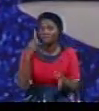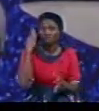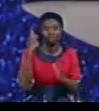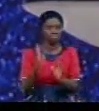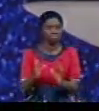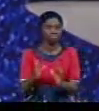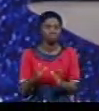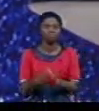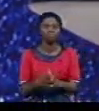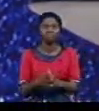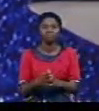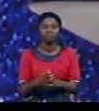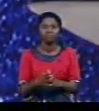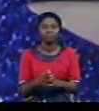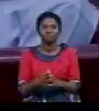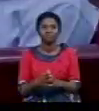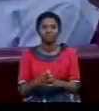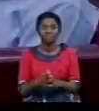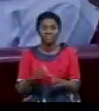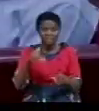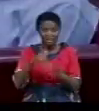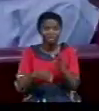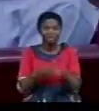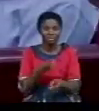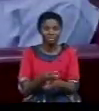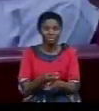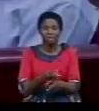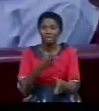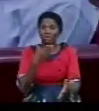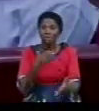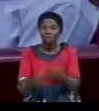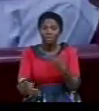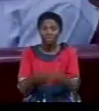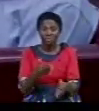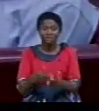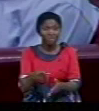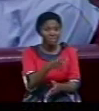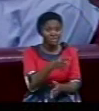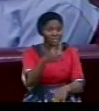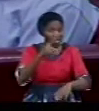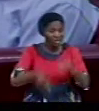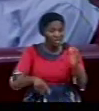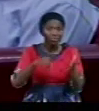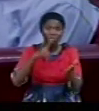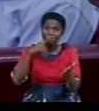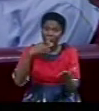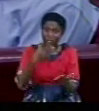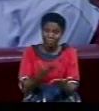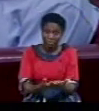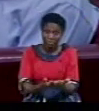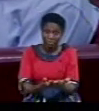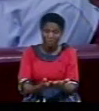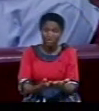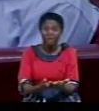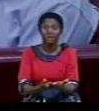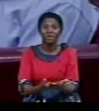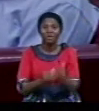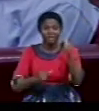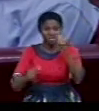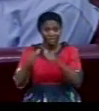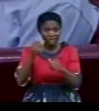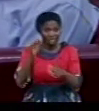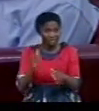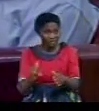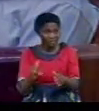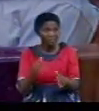but over there in the world whatever they cannot prove scientifically and whatever